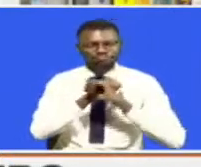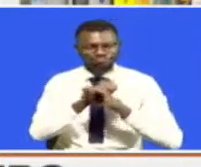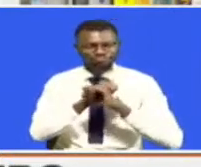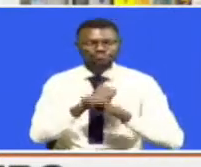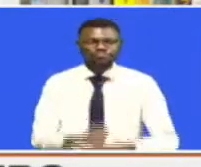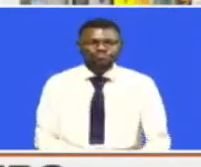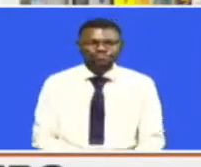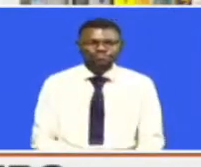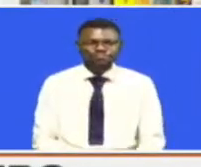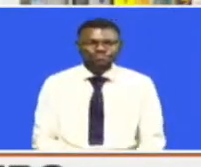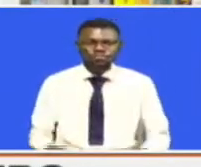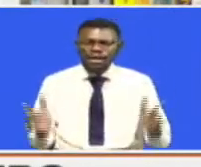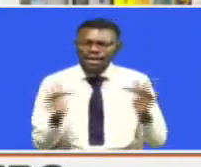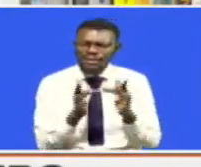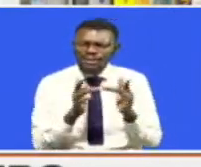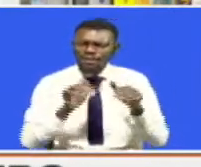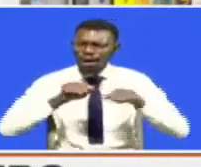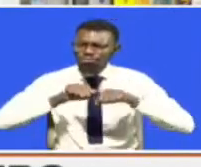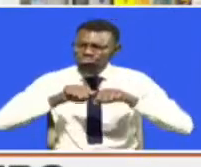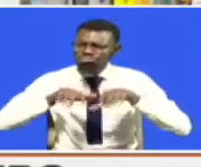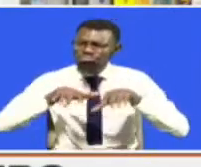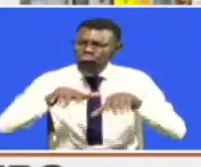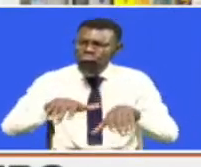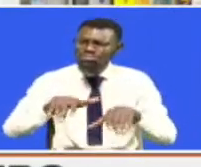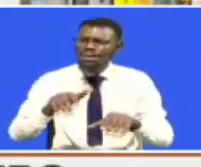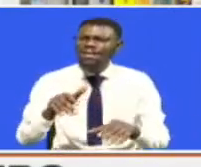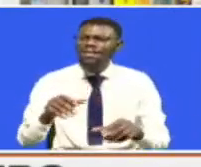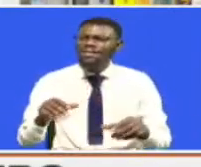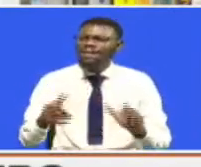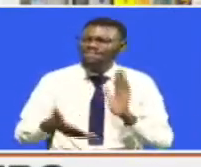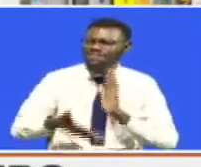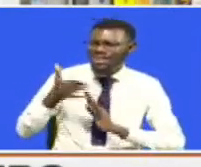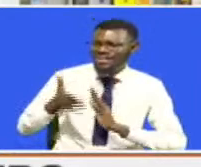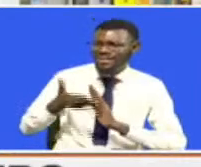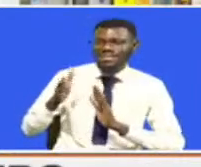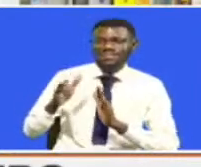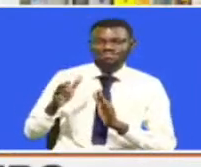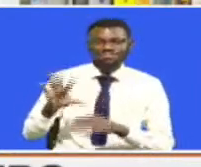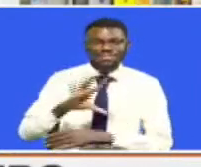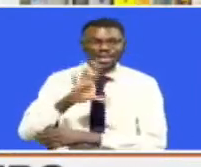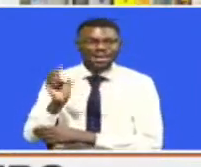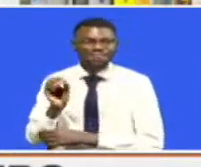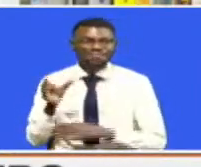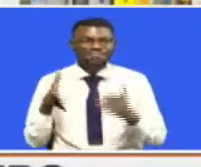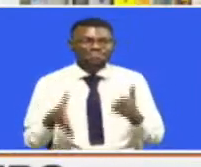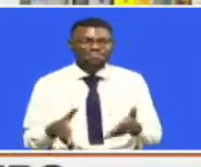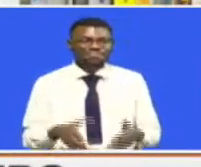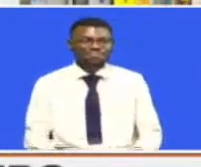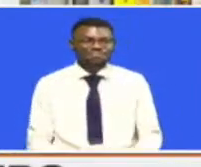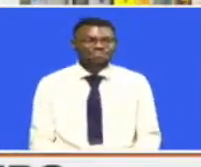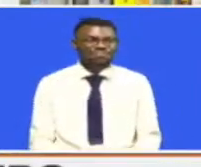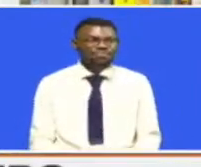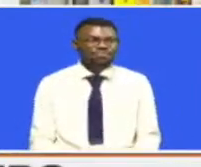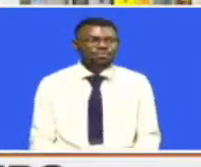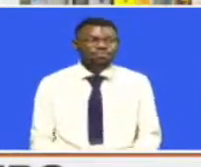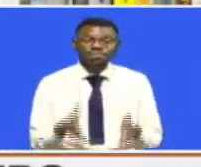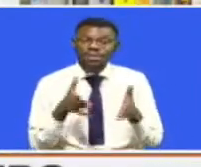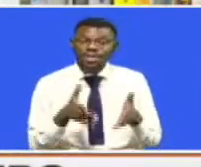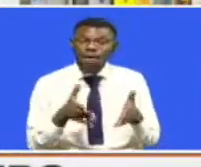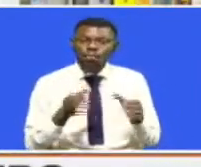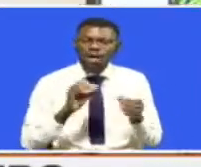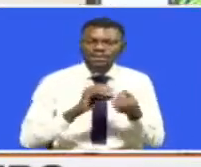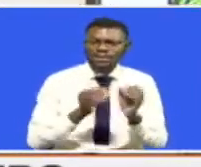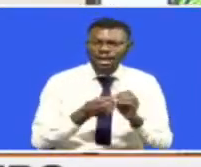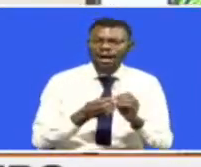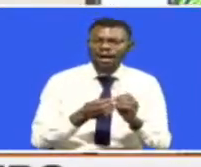continent in terms of internet penetration, even though we are not there yet, we are the fastest growing. And so there's nowhere else to go when it comes to data apart